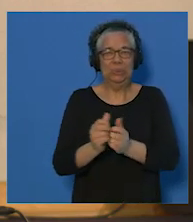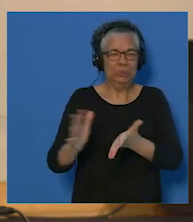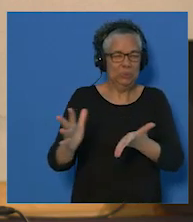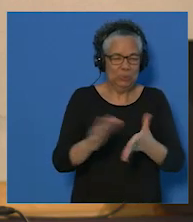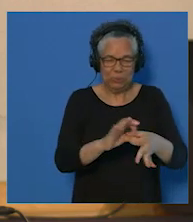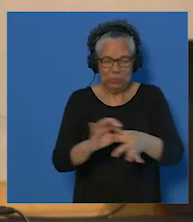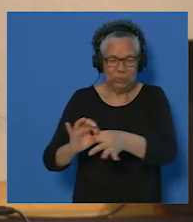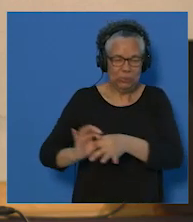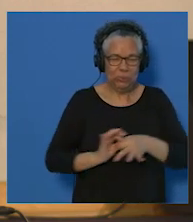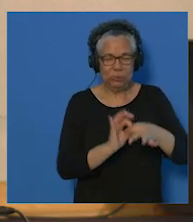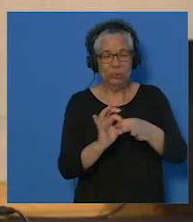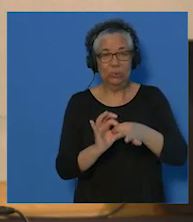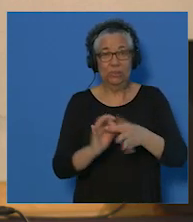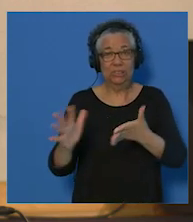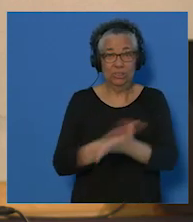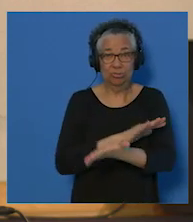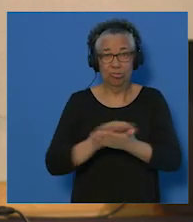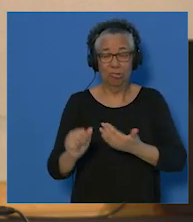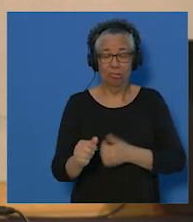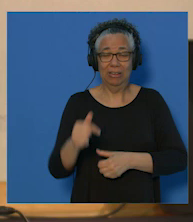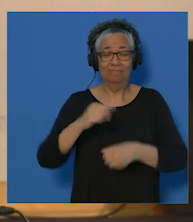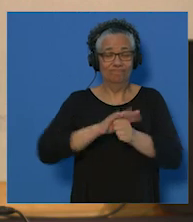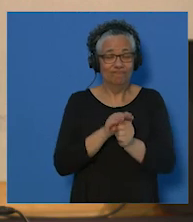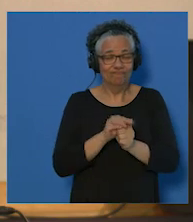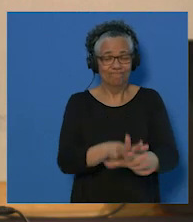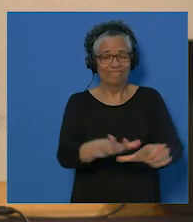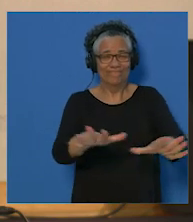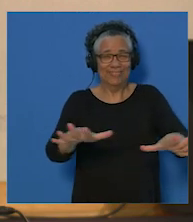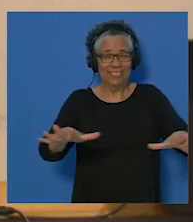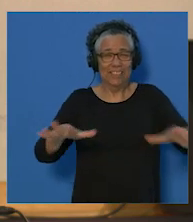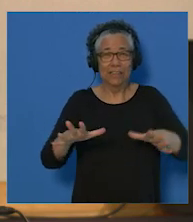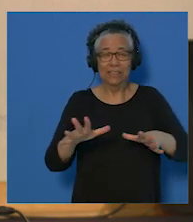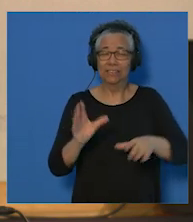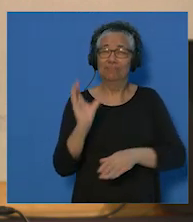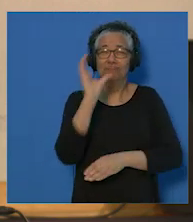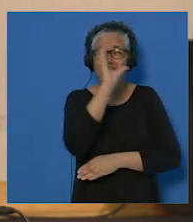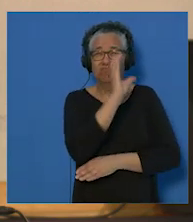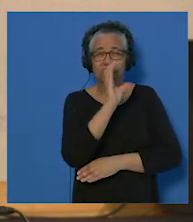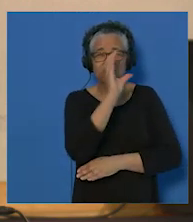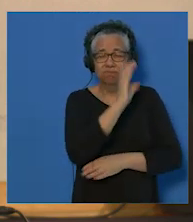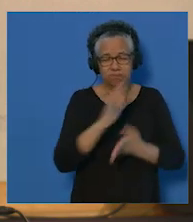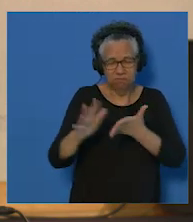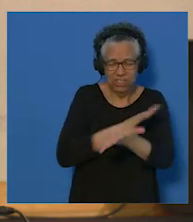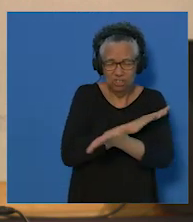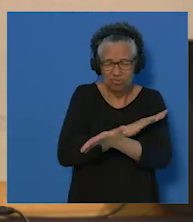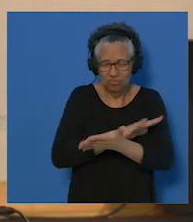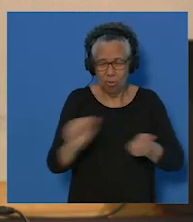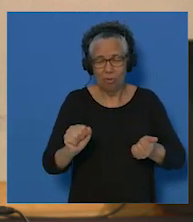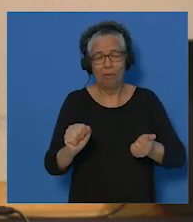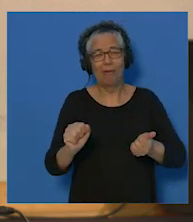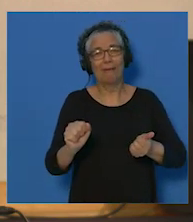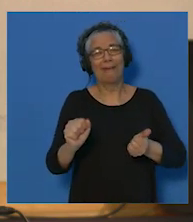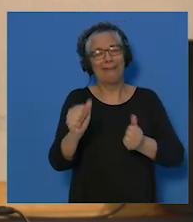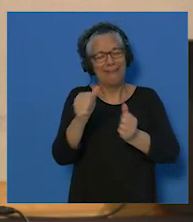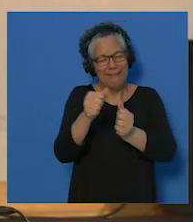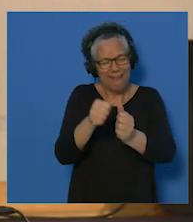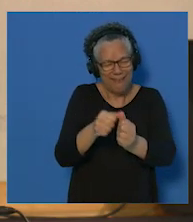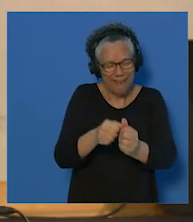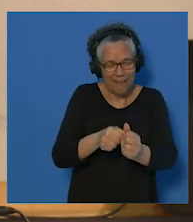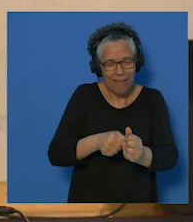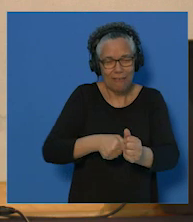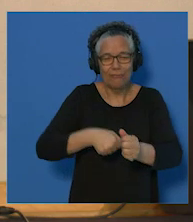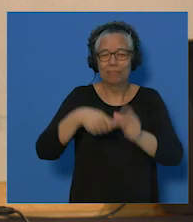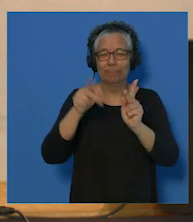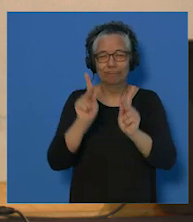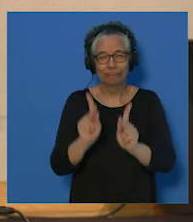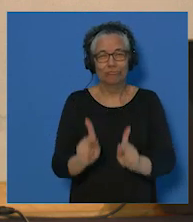this very thing called COVID-19 that seeks to destroy each and every one